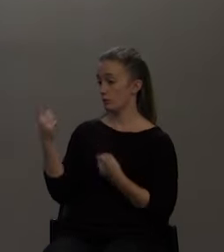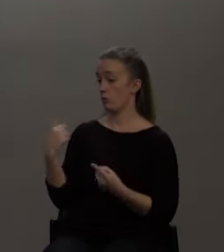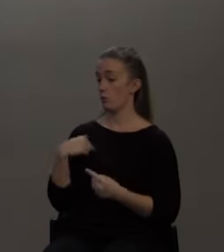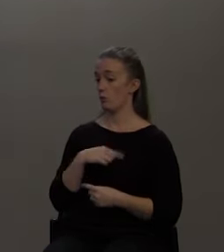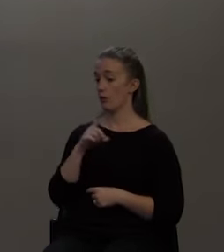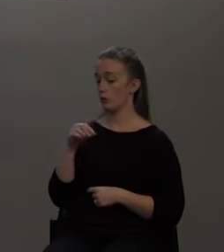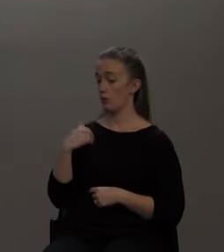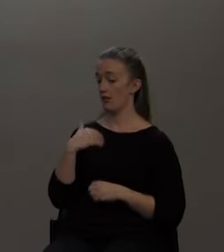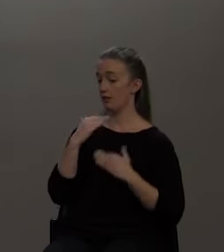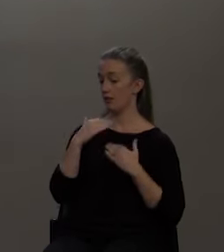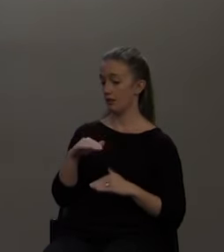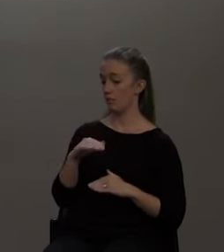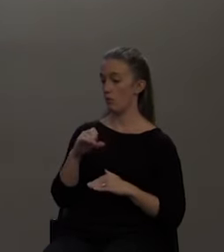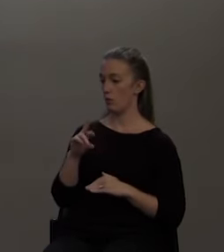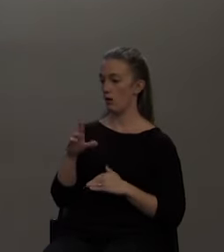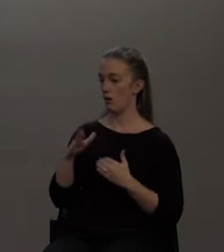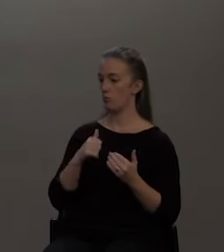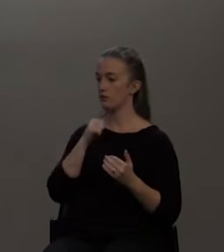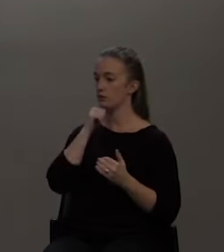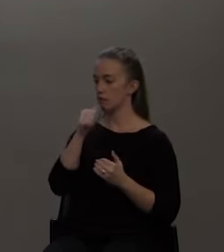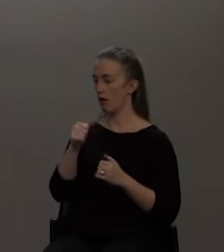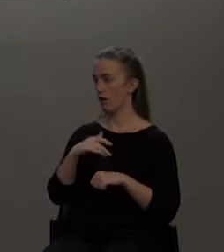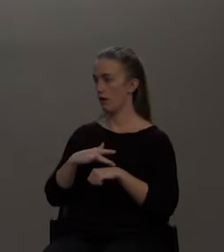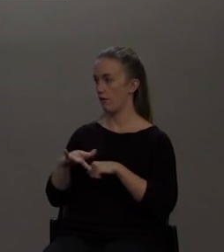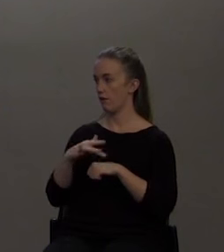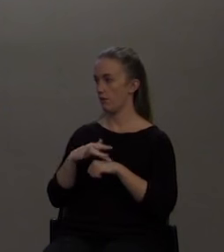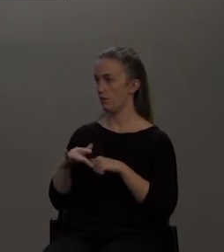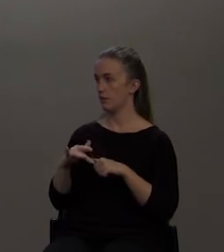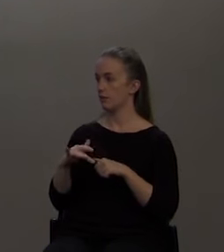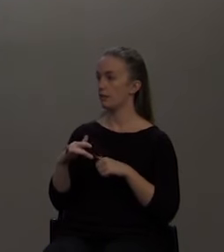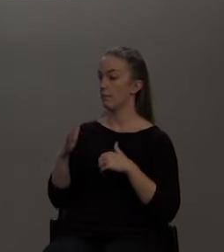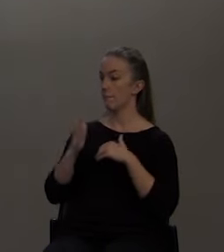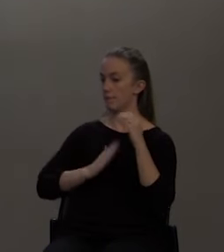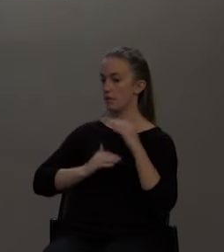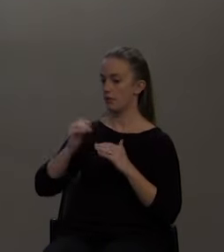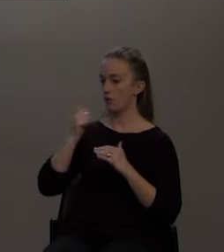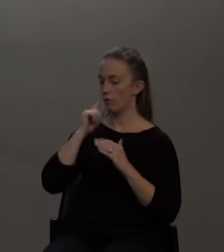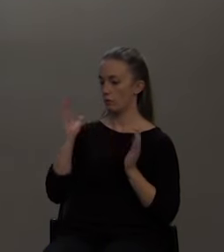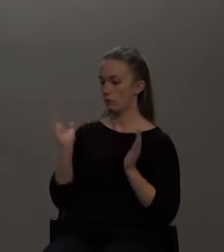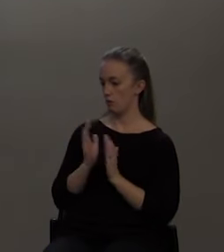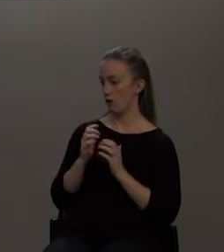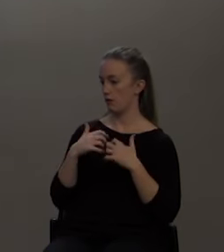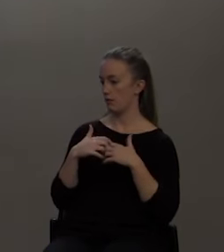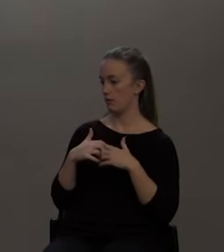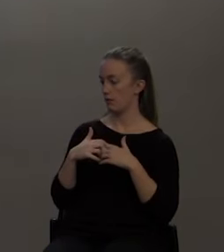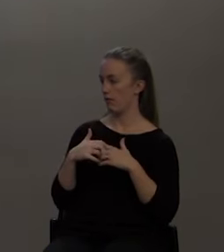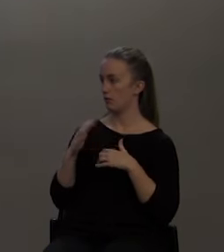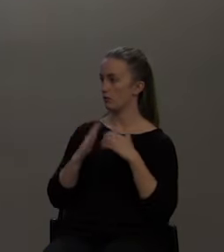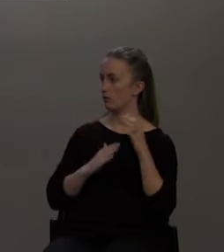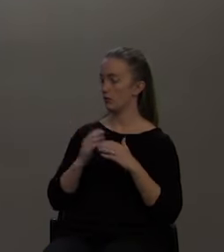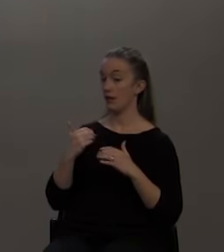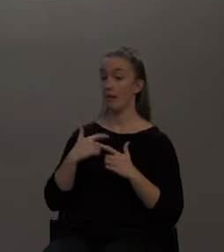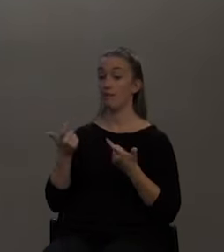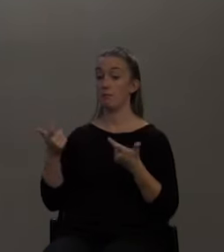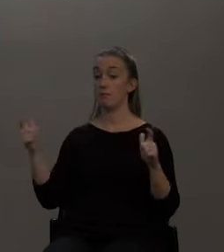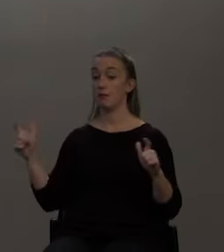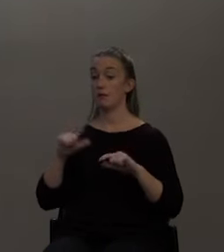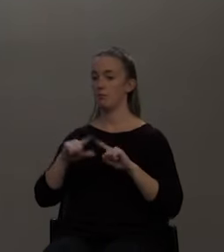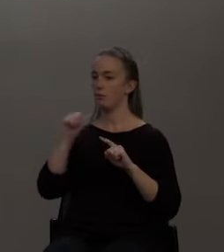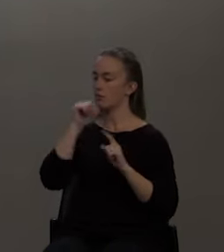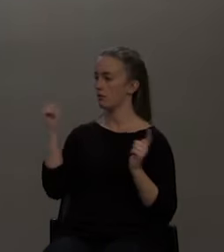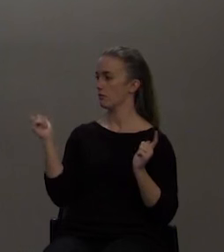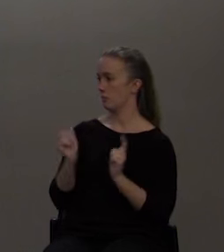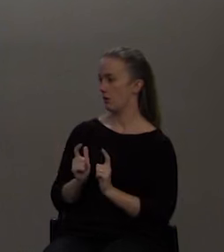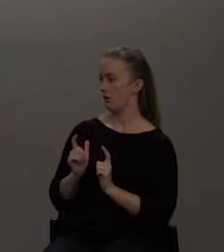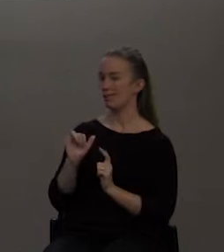a non-availability of buildings, small manufacturing building space. We've got some larger ones, not small ones.